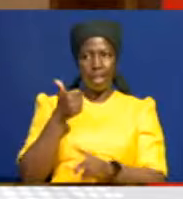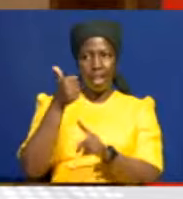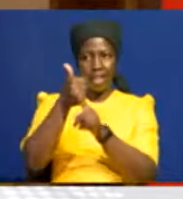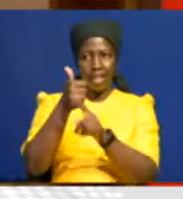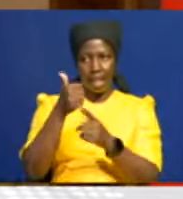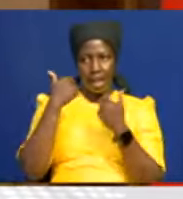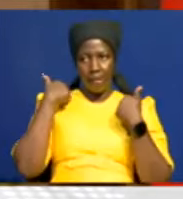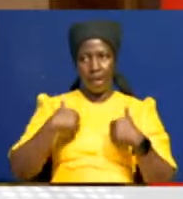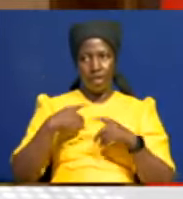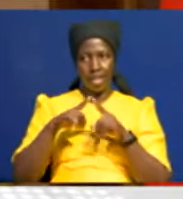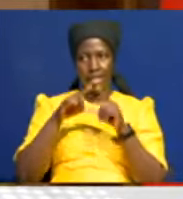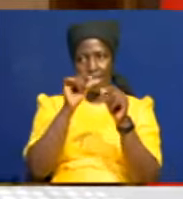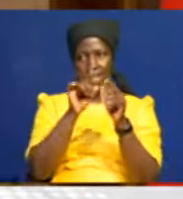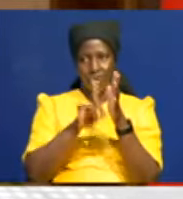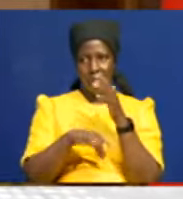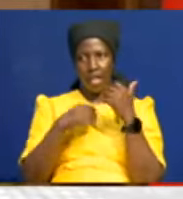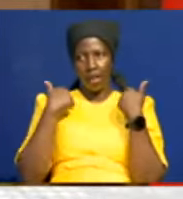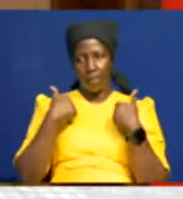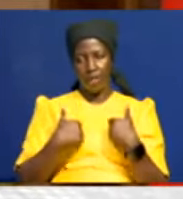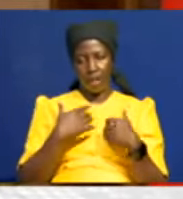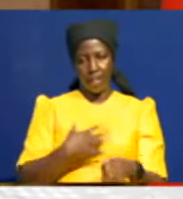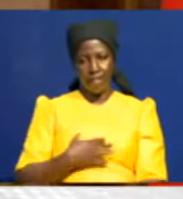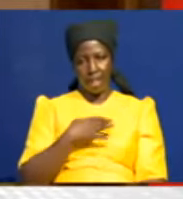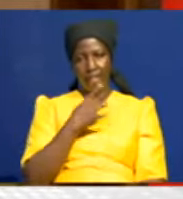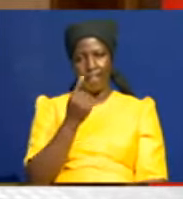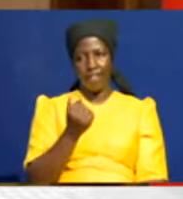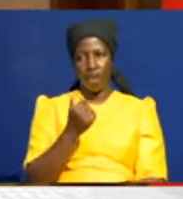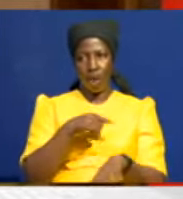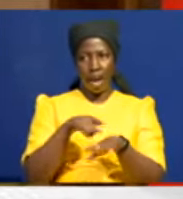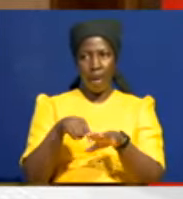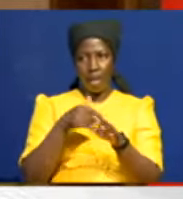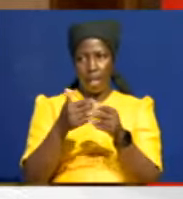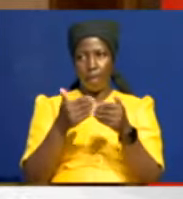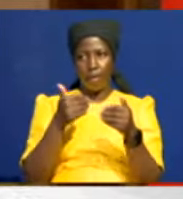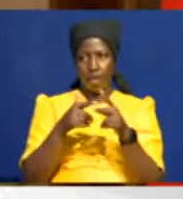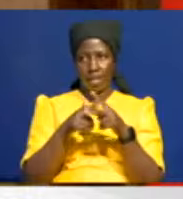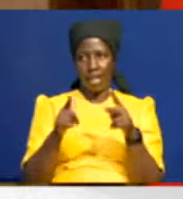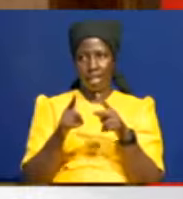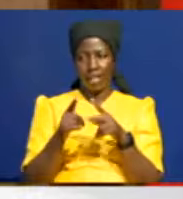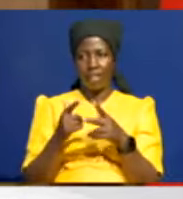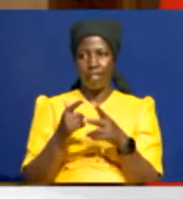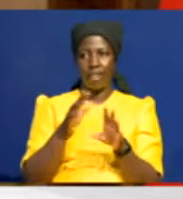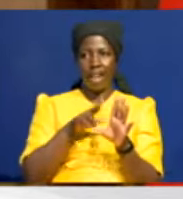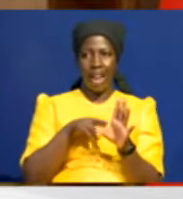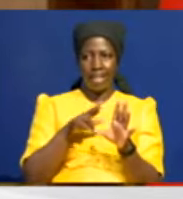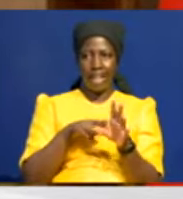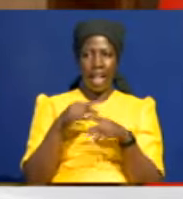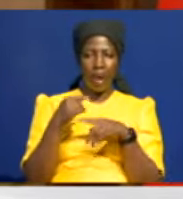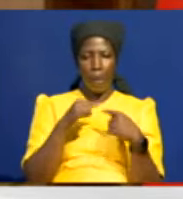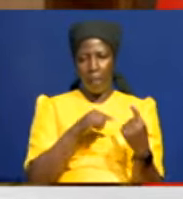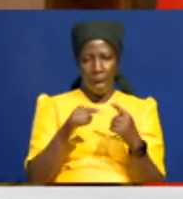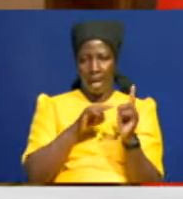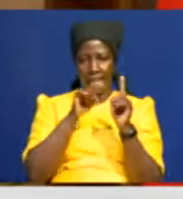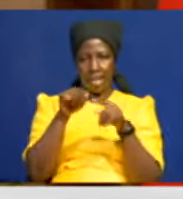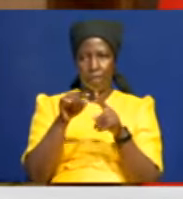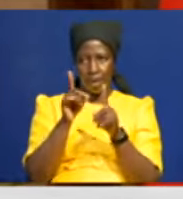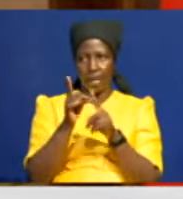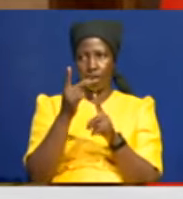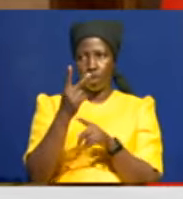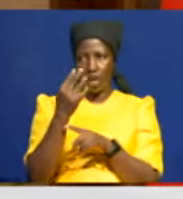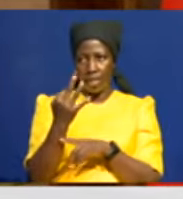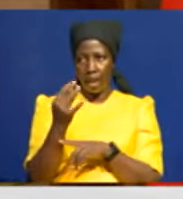Mr. President that I visited Kiev a few hours, literally, before the start of the Russian aggression. I went there on the 23rd of February,